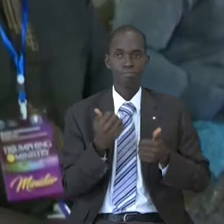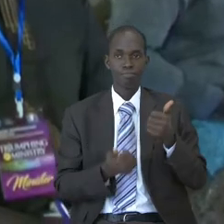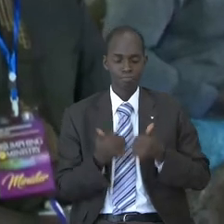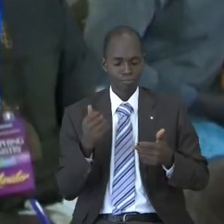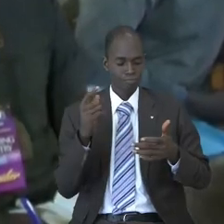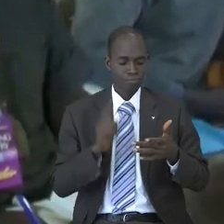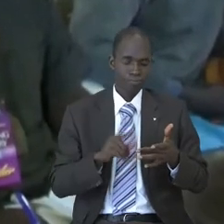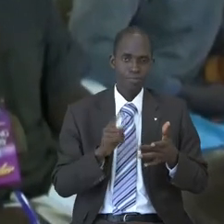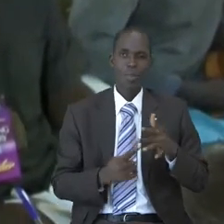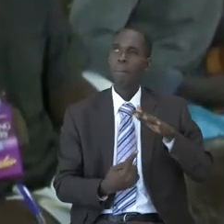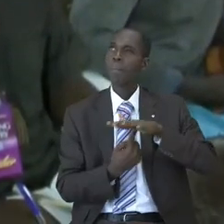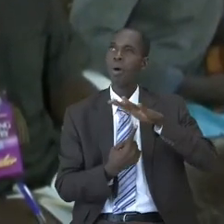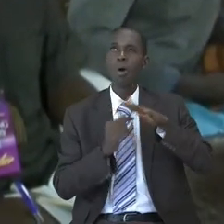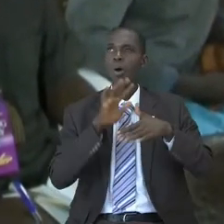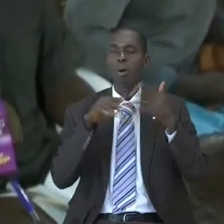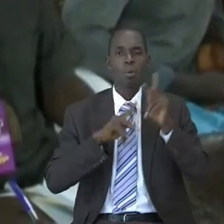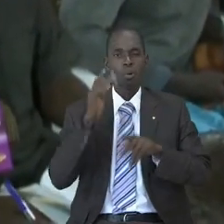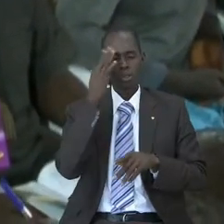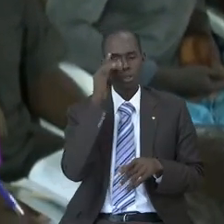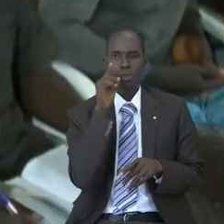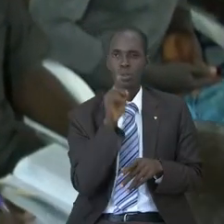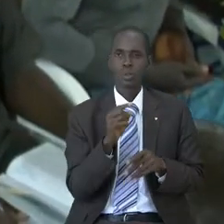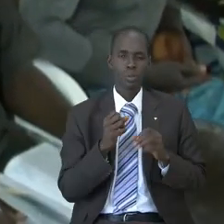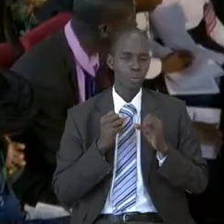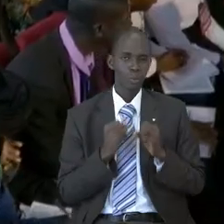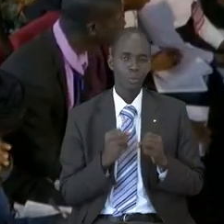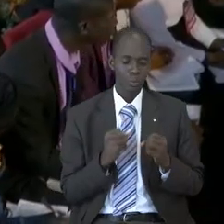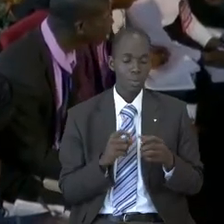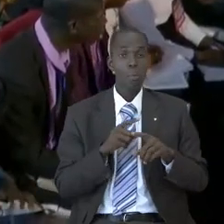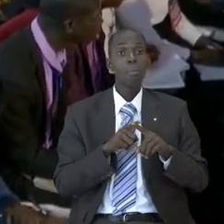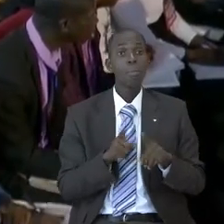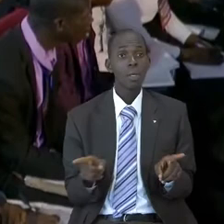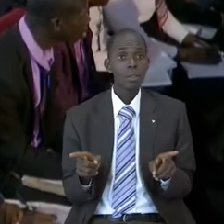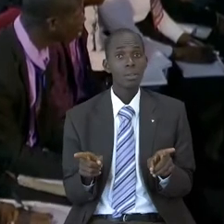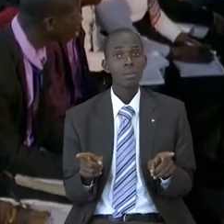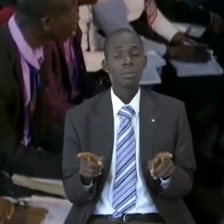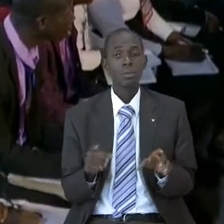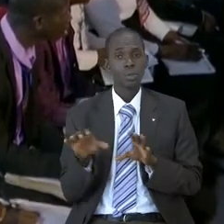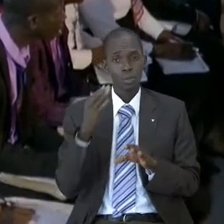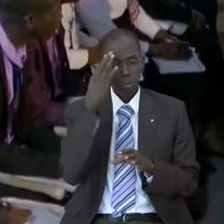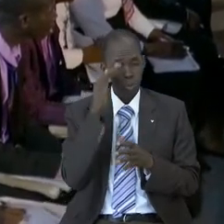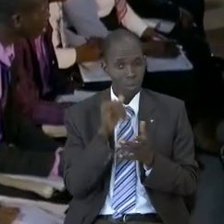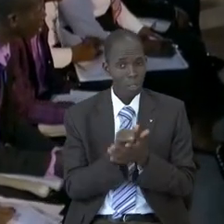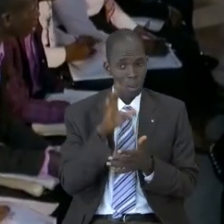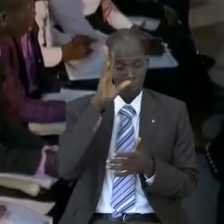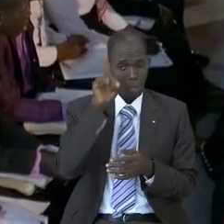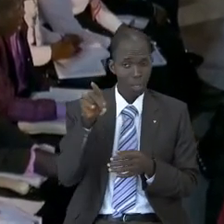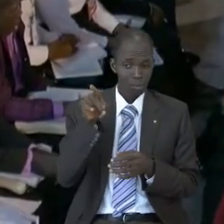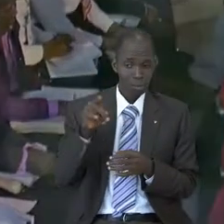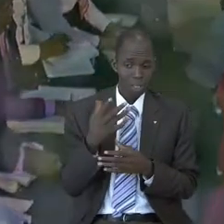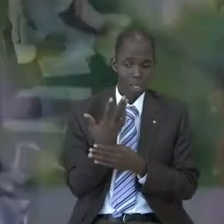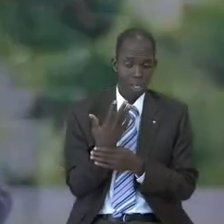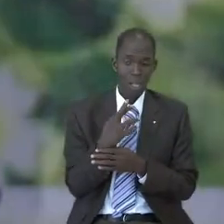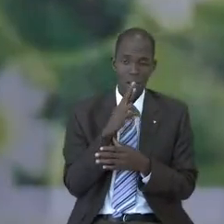is popular and is known by everyone, but do you know, his hands are